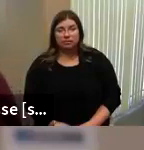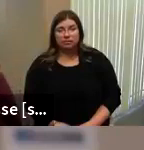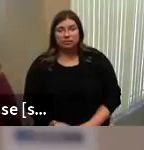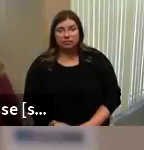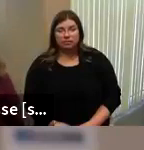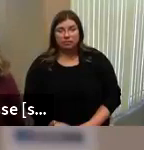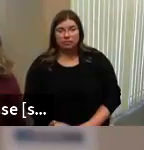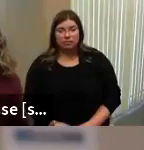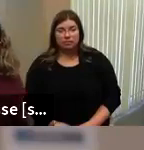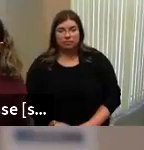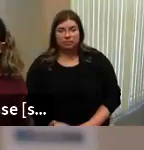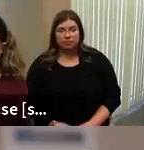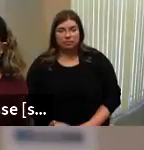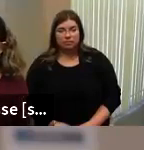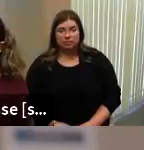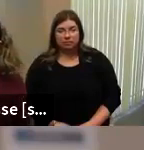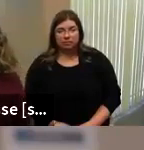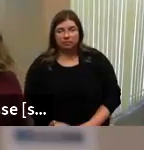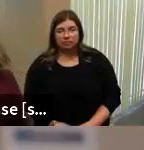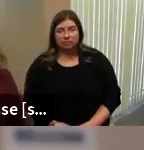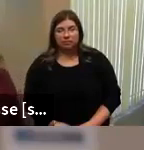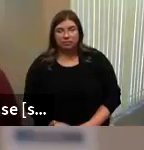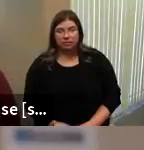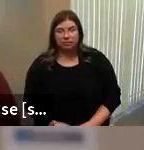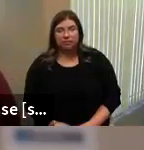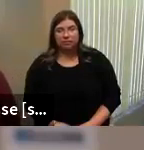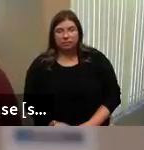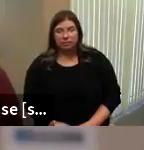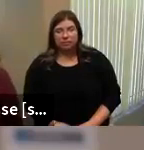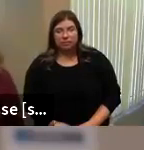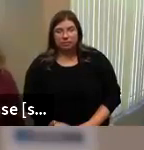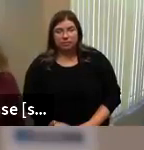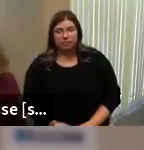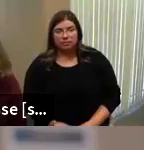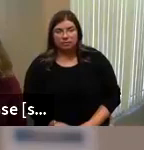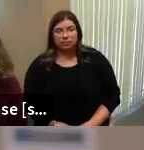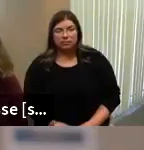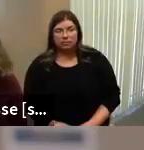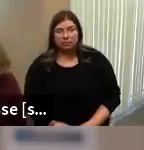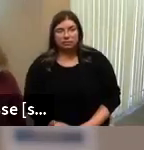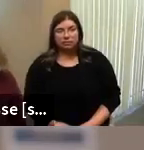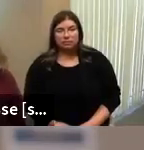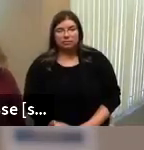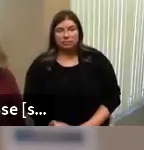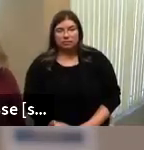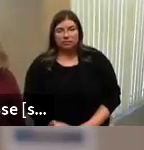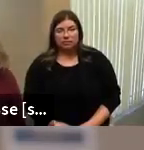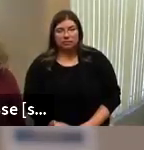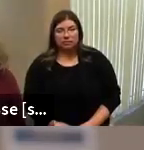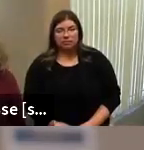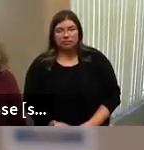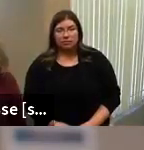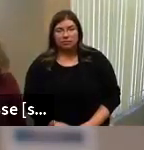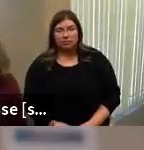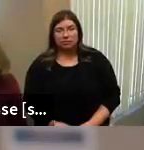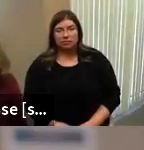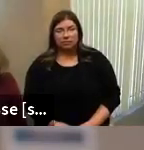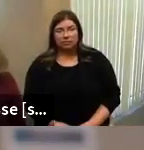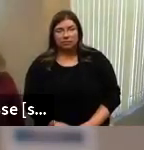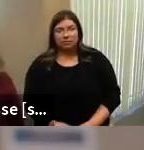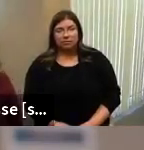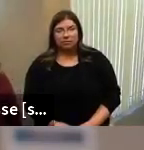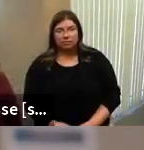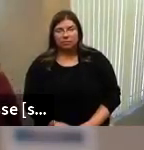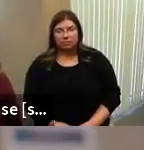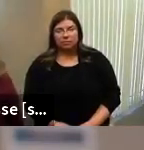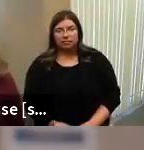are produced, and practice the interpreting and practice your skills. It takes time to